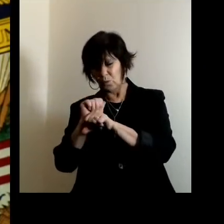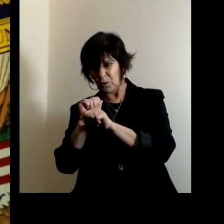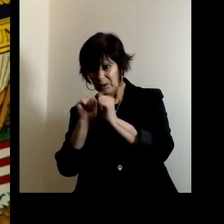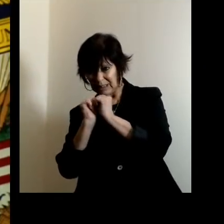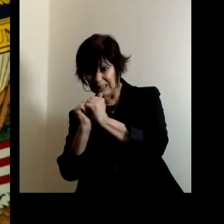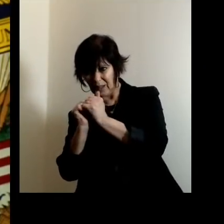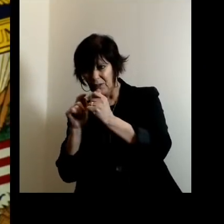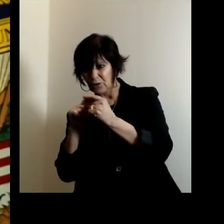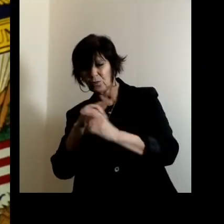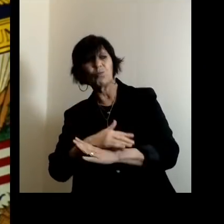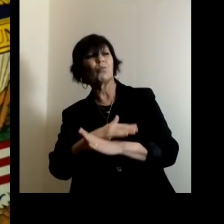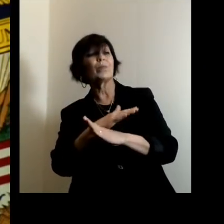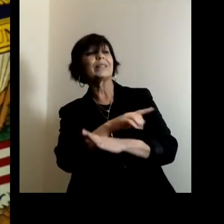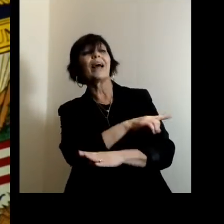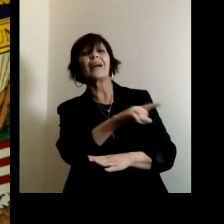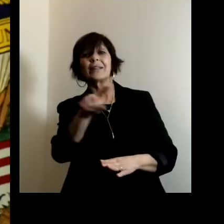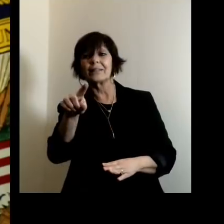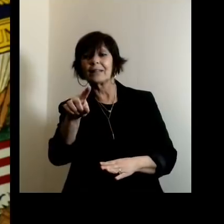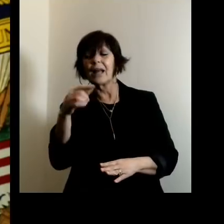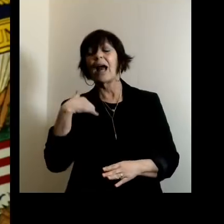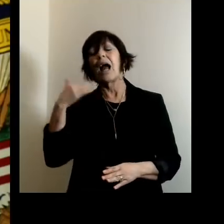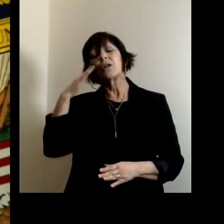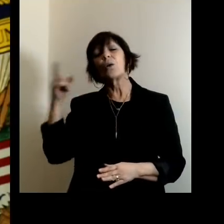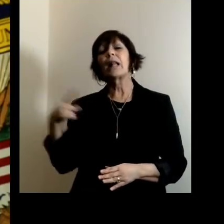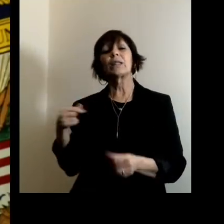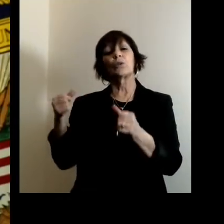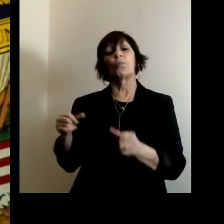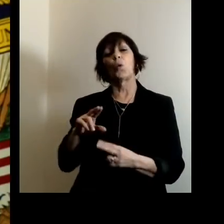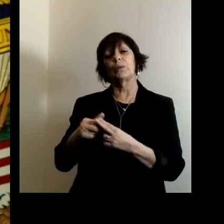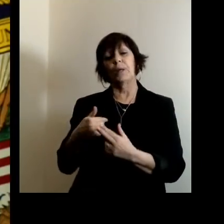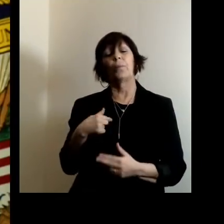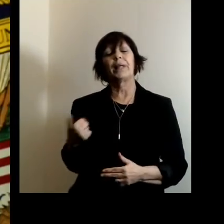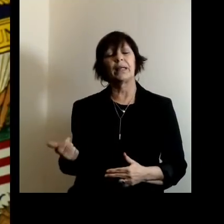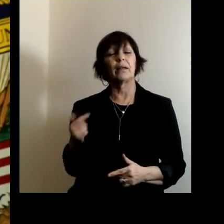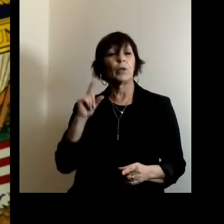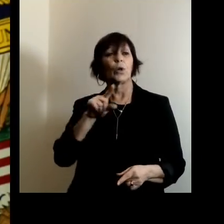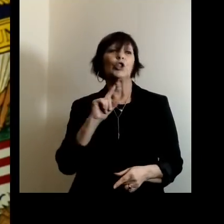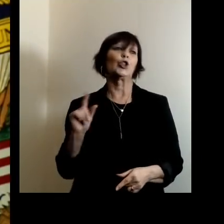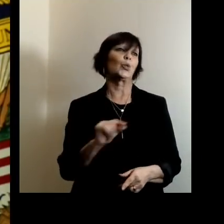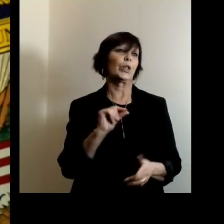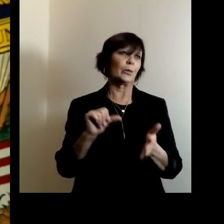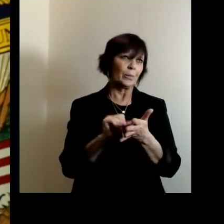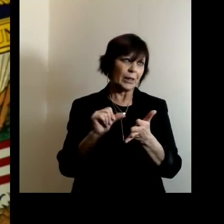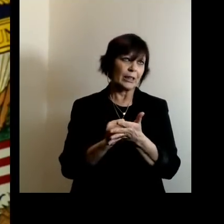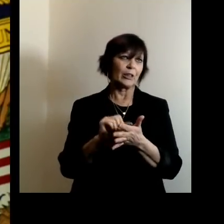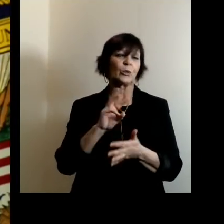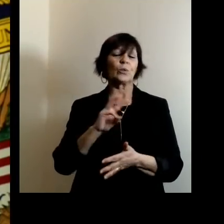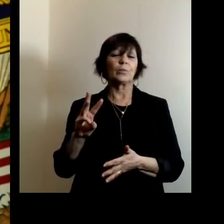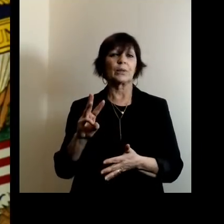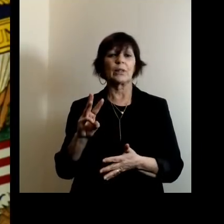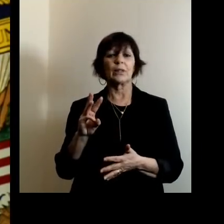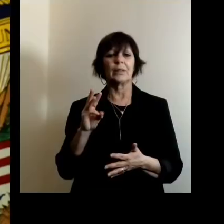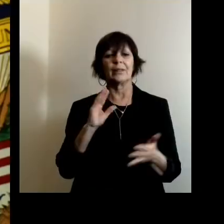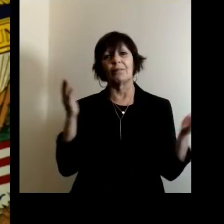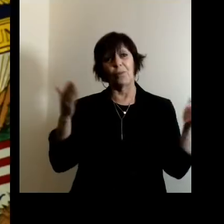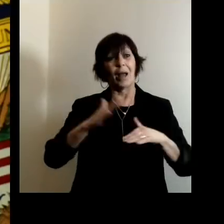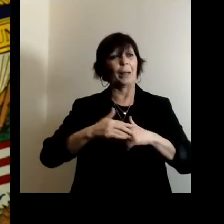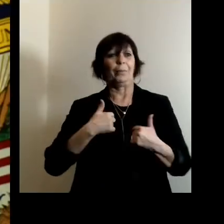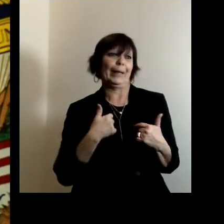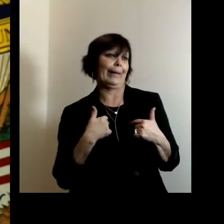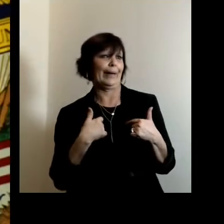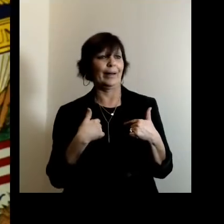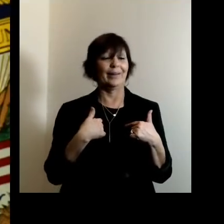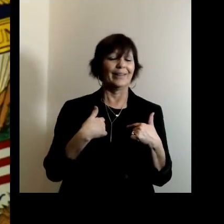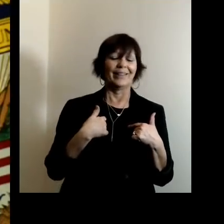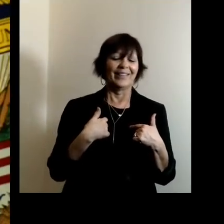general public. I know the comptroller likes to post about me. If you go to his Twitter pages and websites, it's basically all about me. I'm not